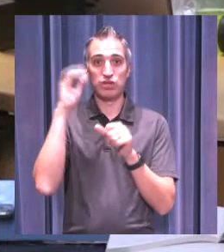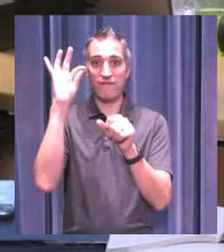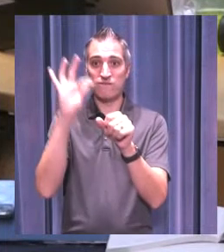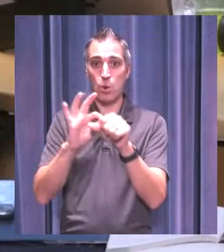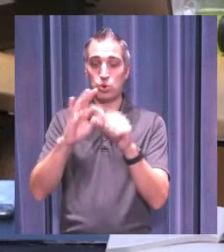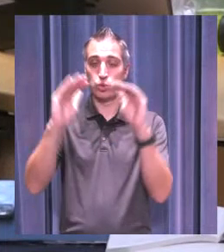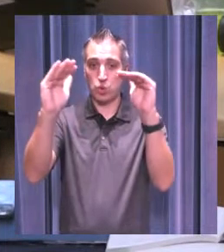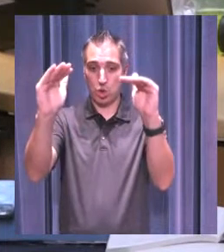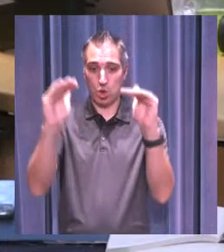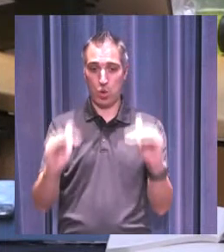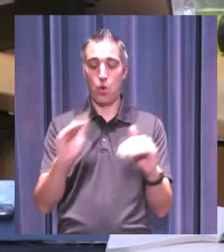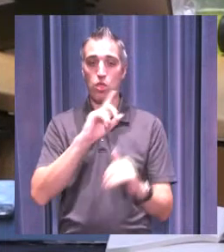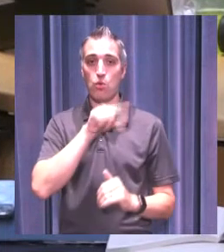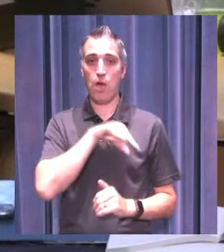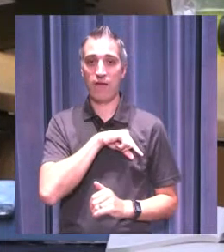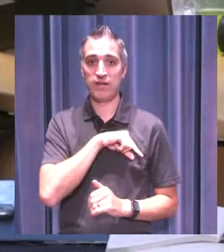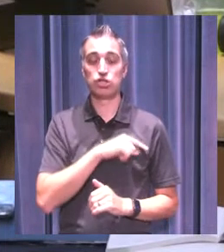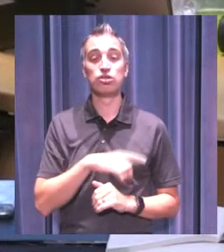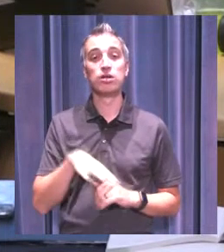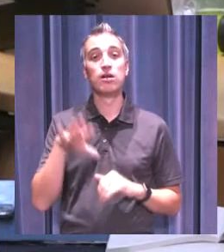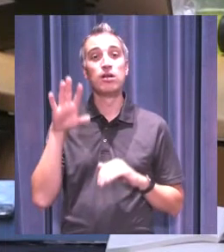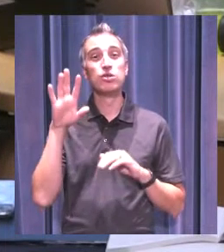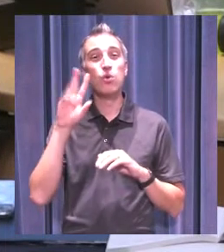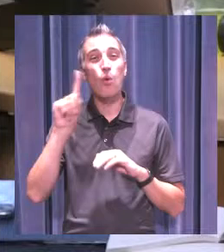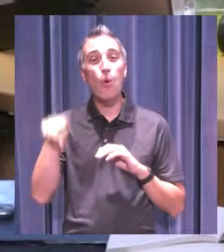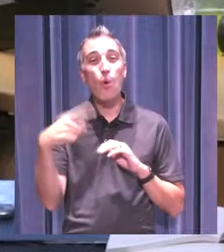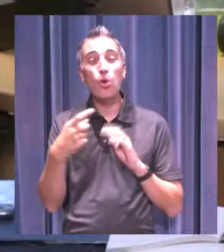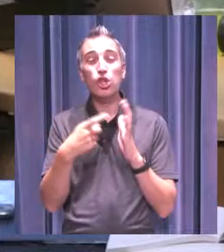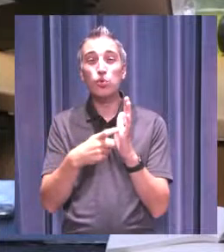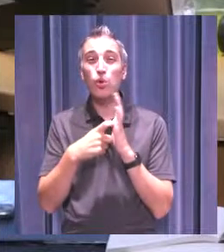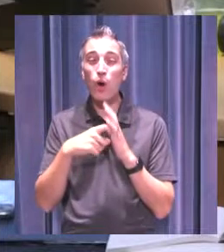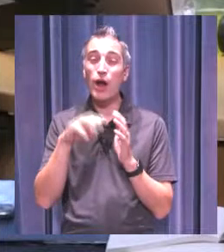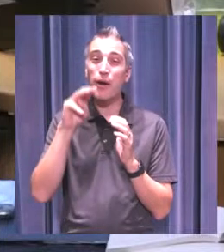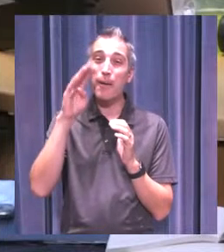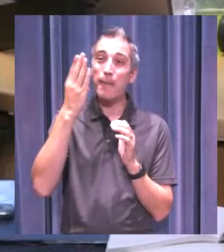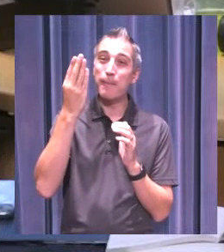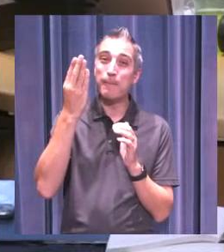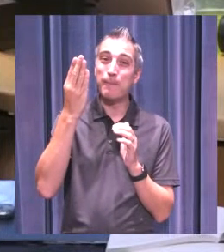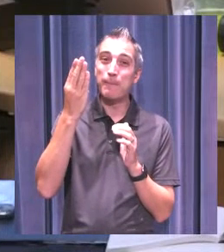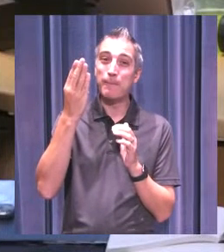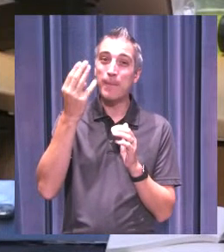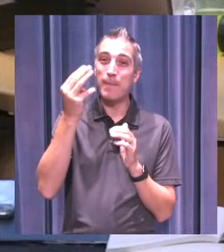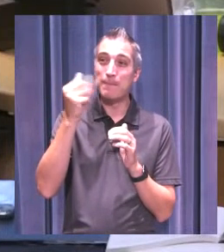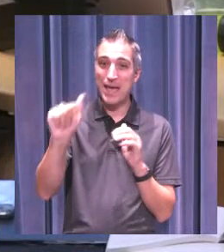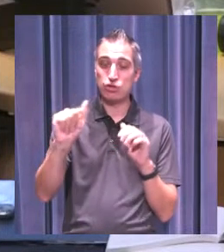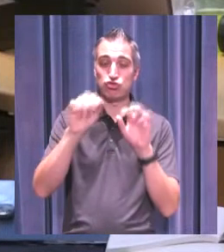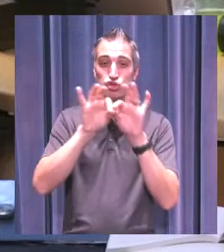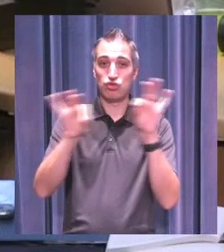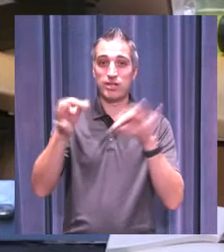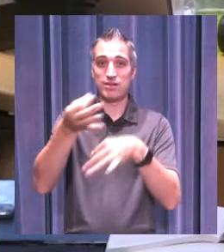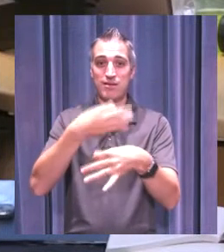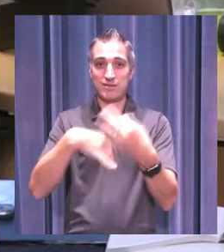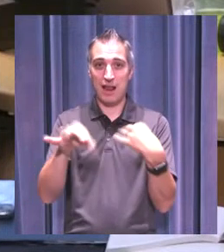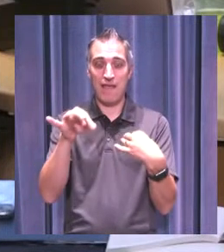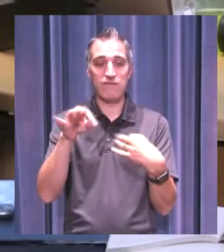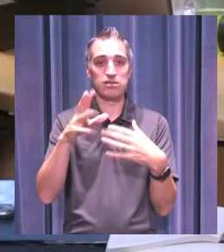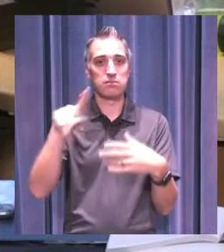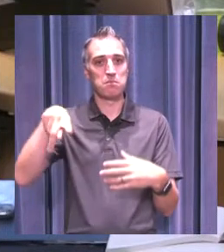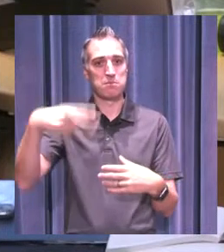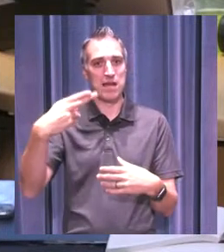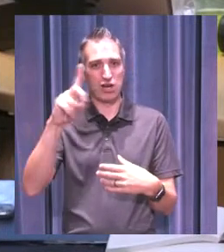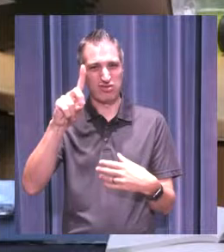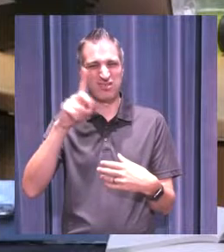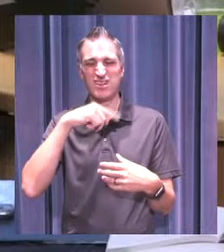qualifications for the president to only require them to hold a master's degree rather than a doctorate. I am deeply disappointed at the board's